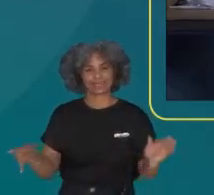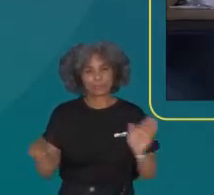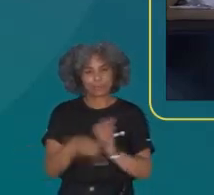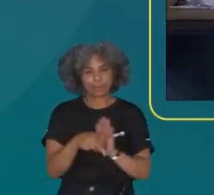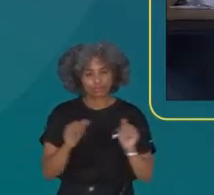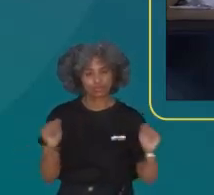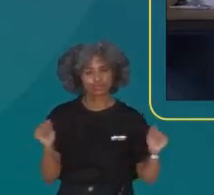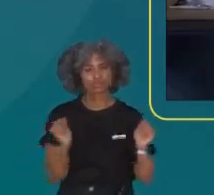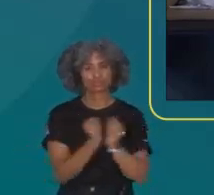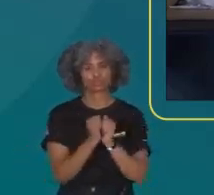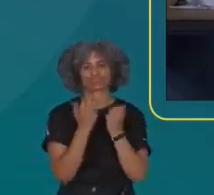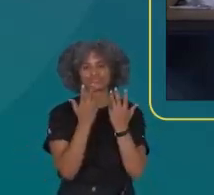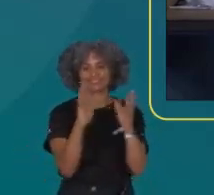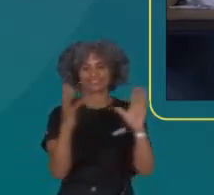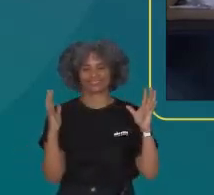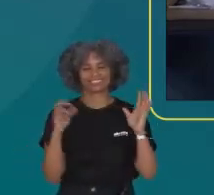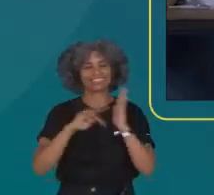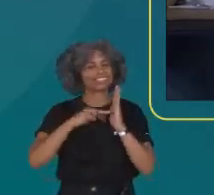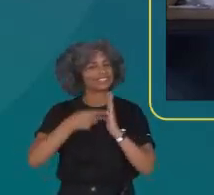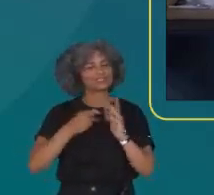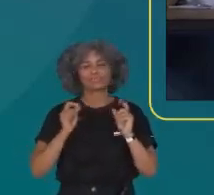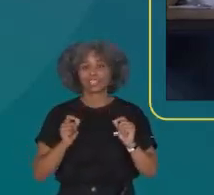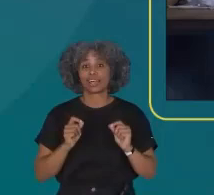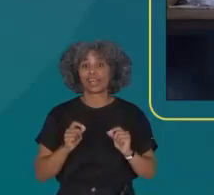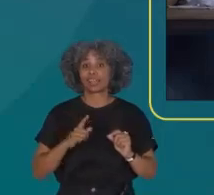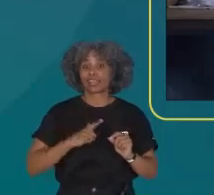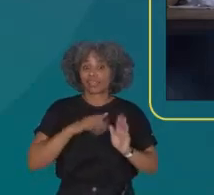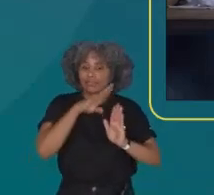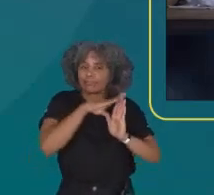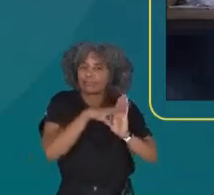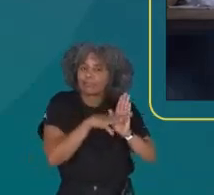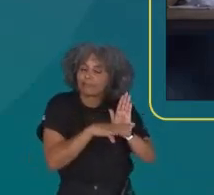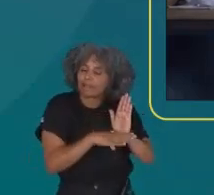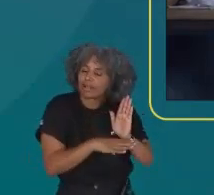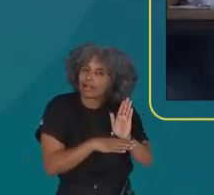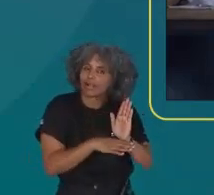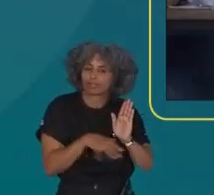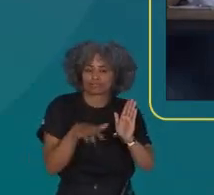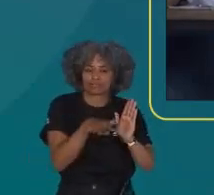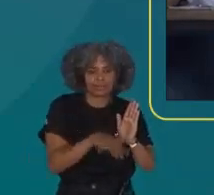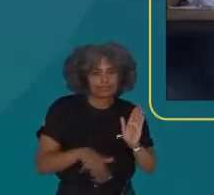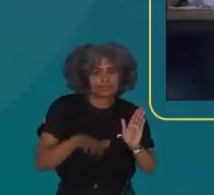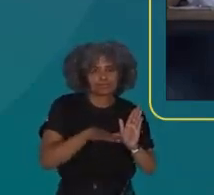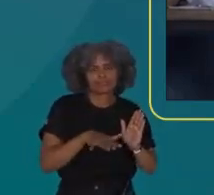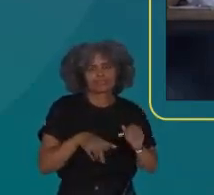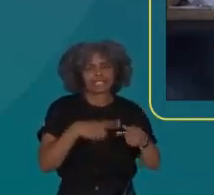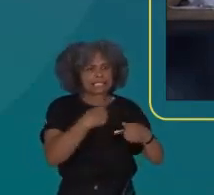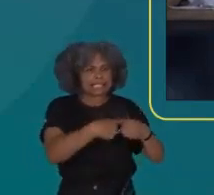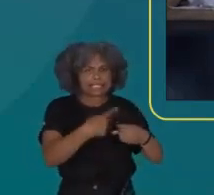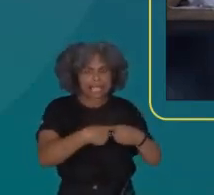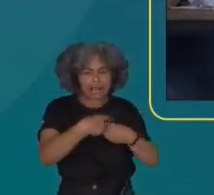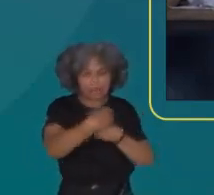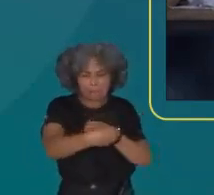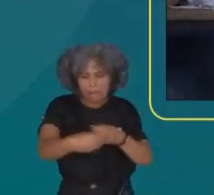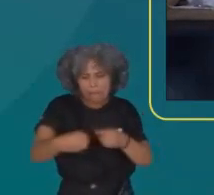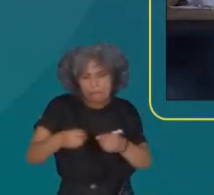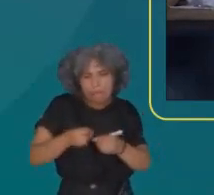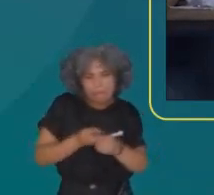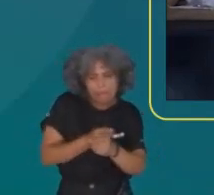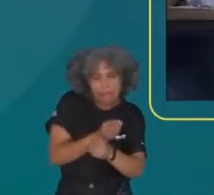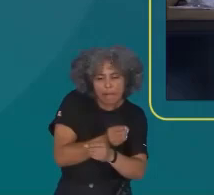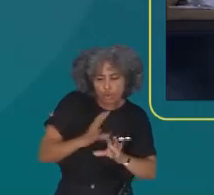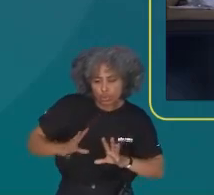of cities and regions and also that of the whole of government and people and